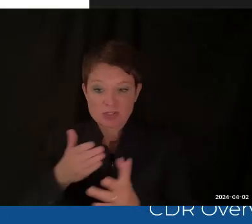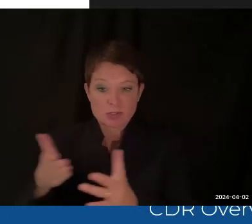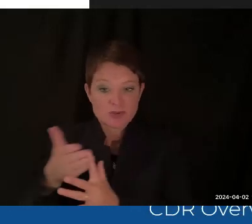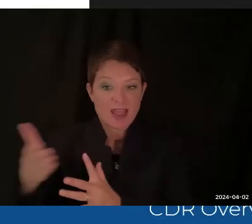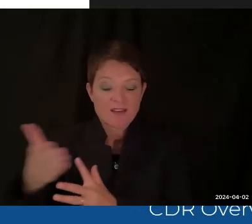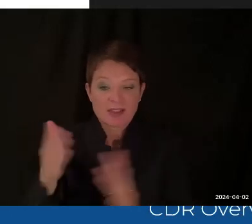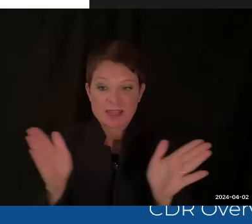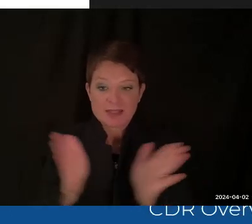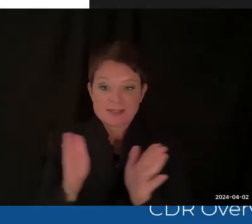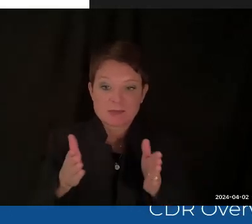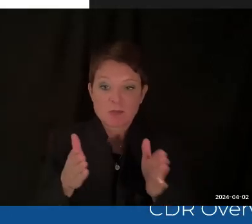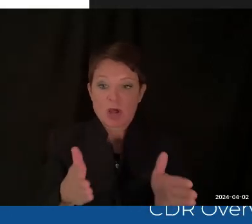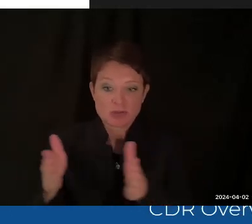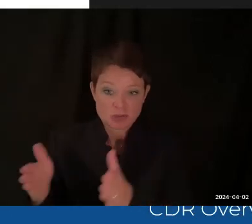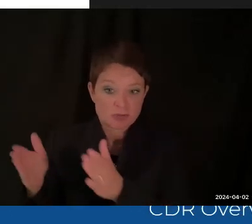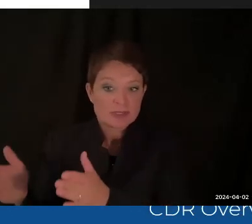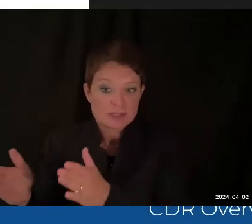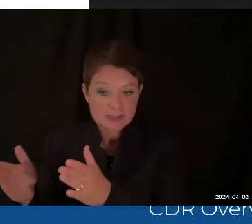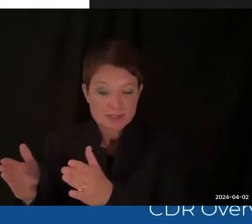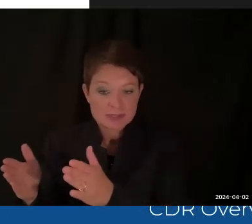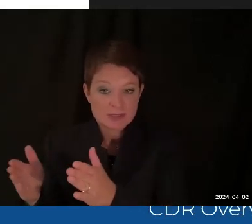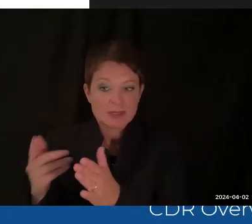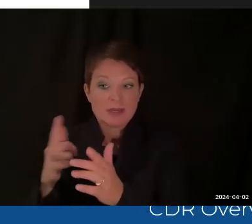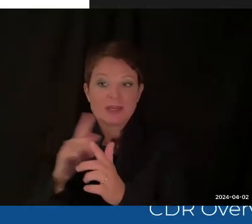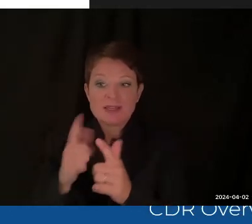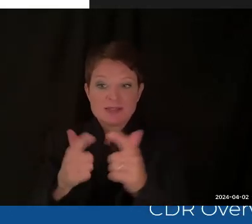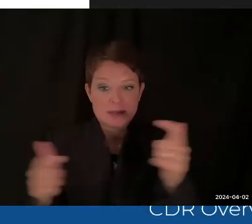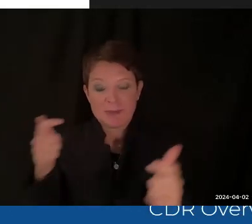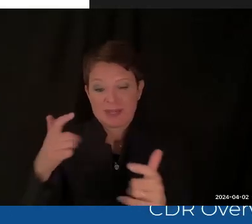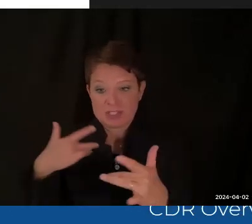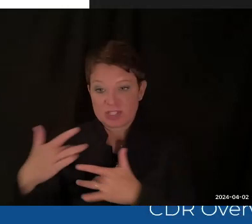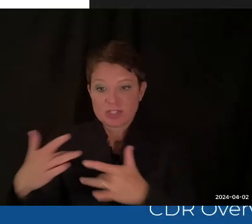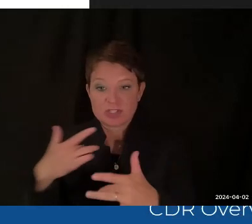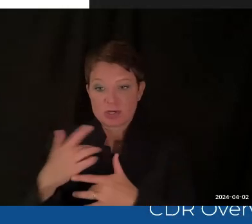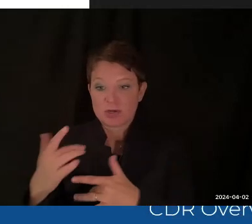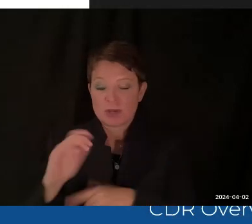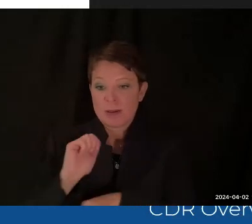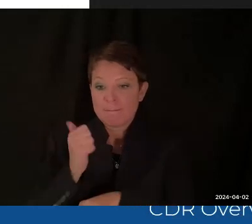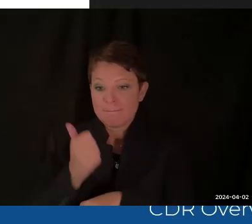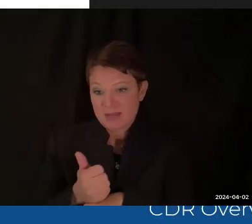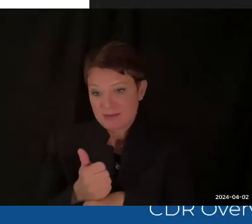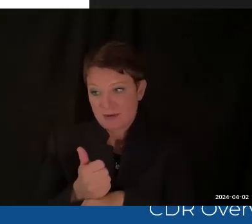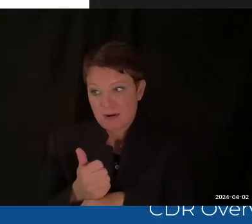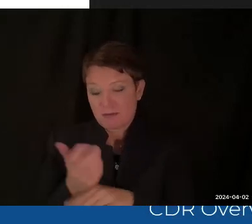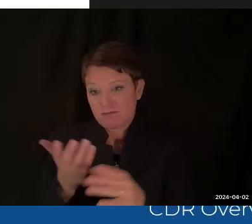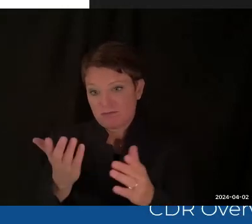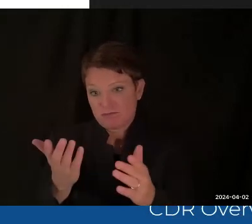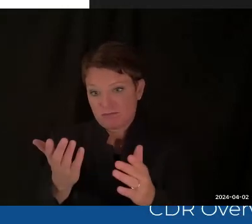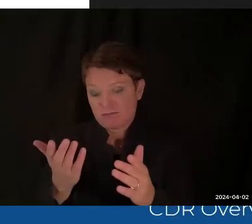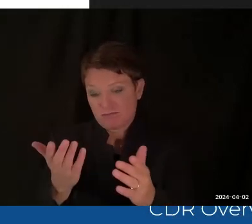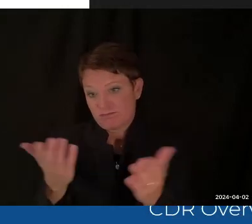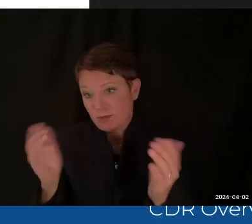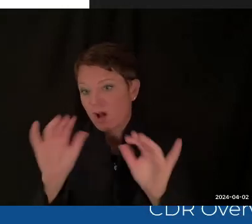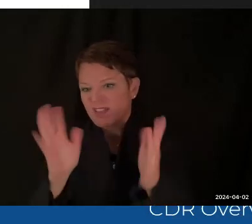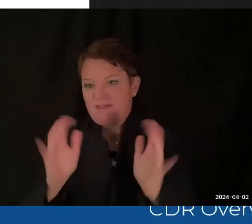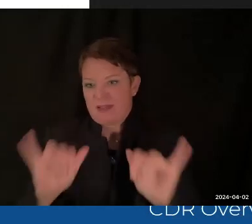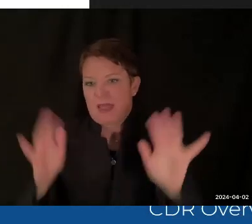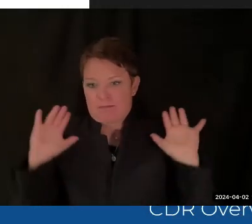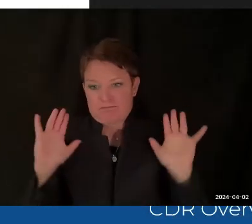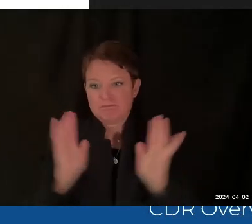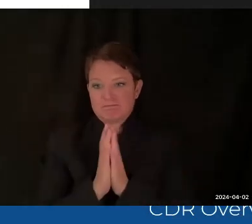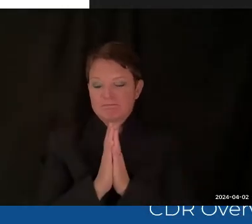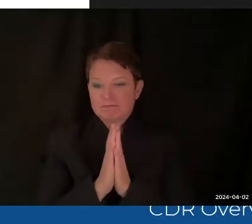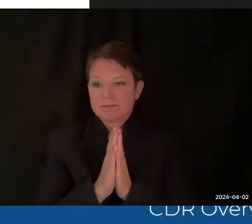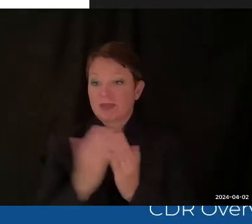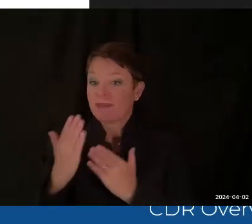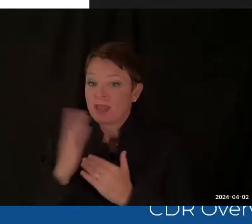the small streets is the largest concern based on I'll leave it at that. Thanks. Thank you for